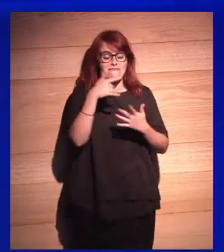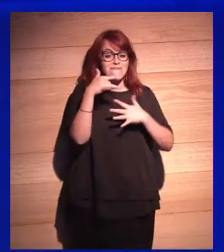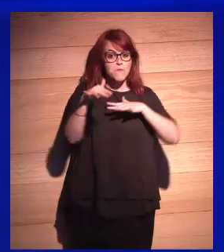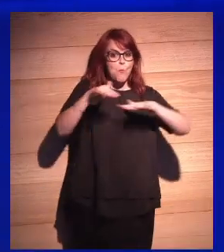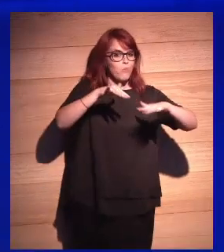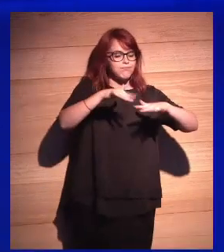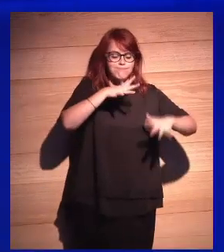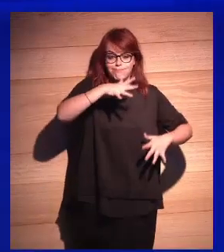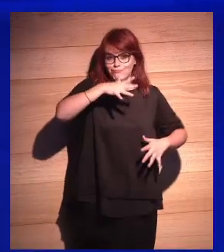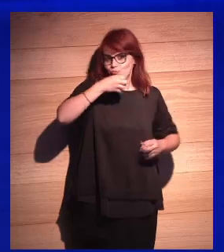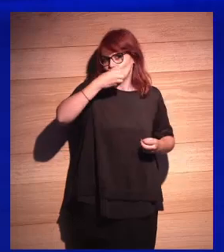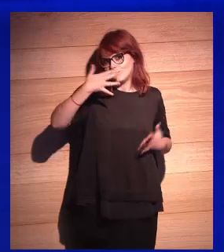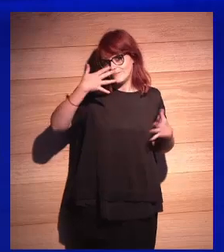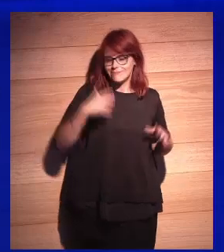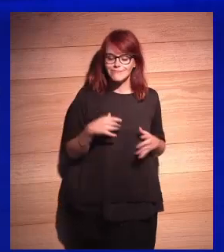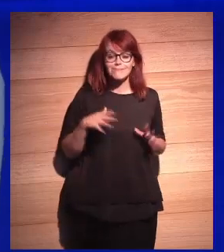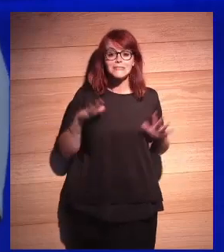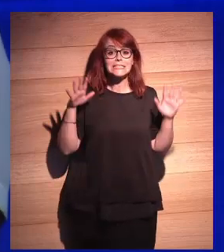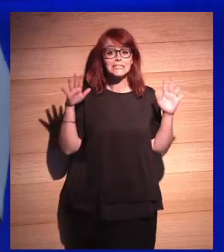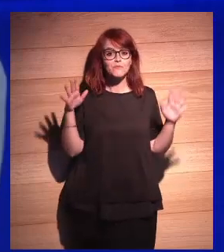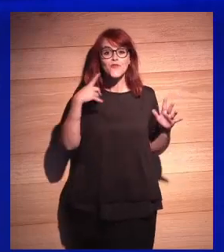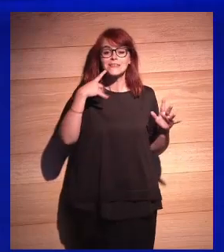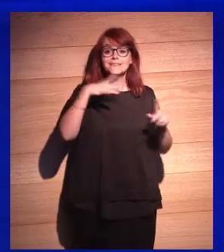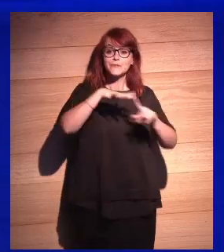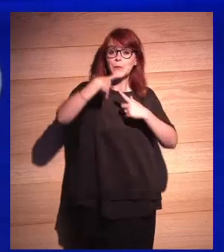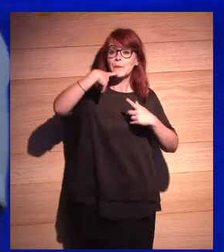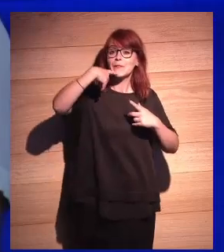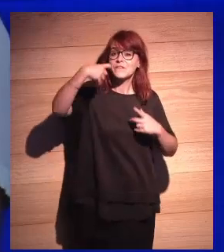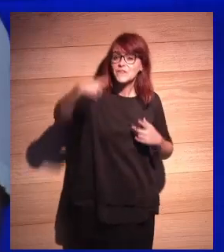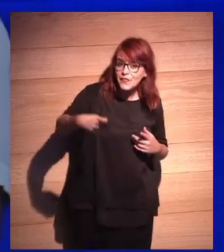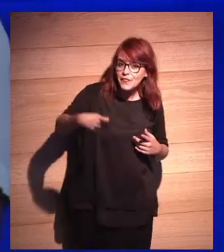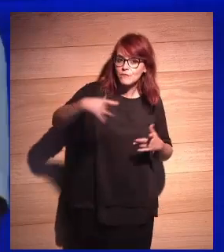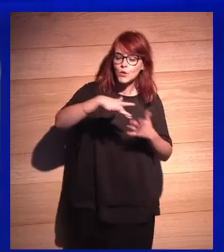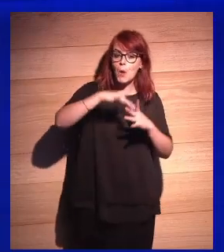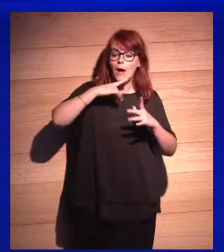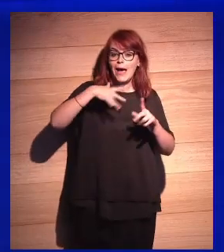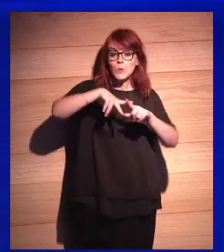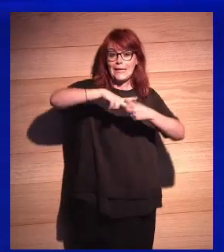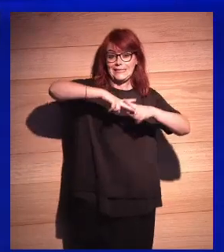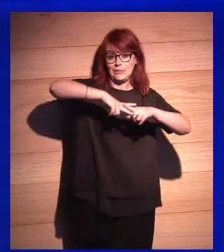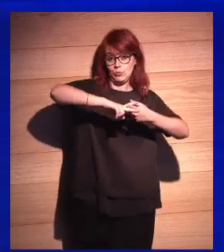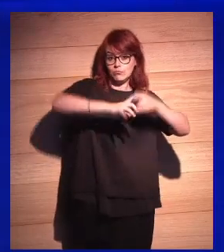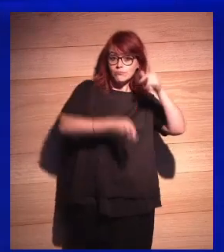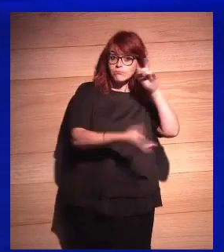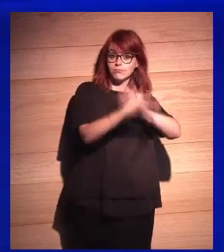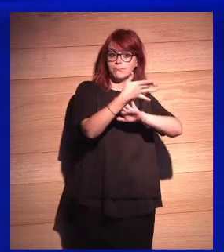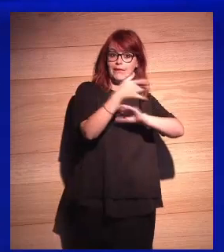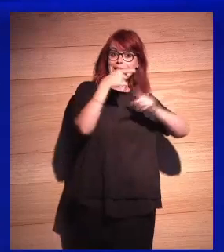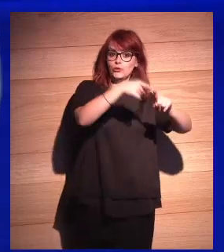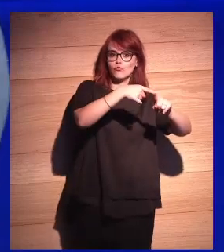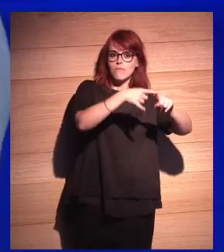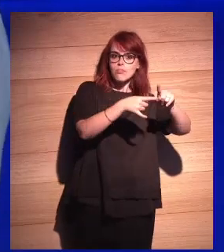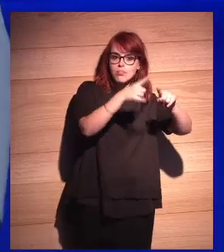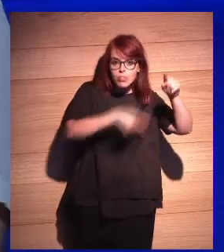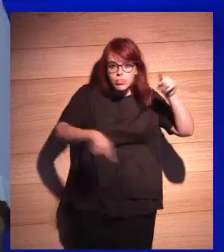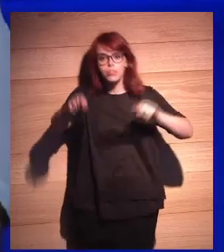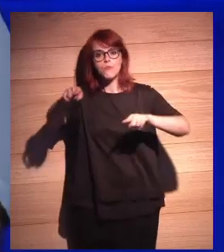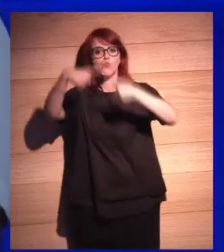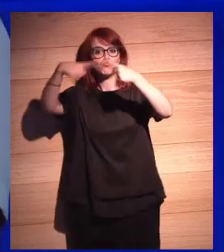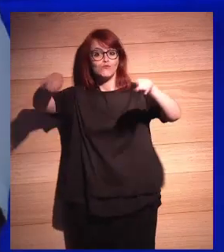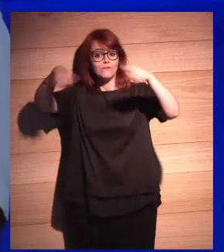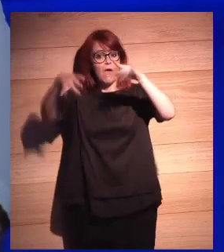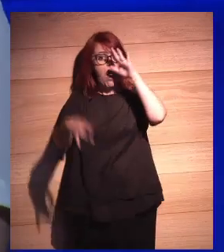this diversity among these children that was really impressive. And what was difficult in this case is